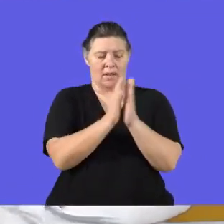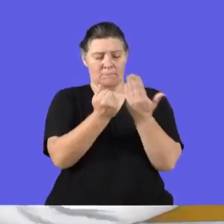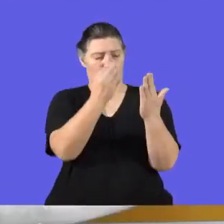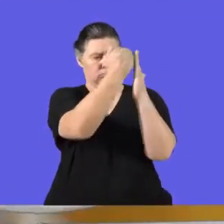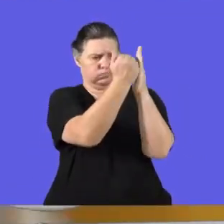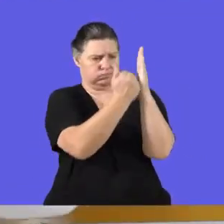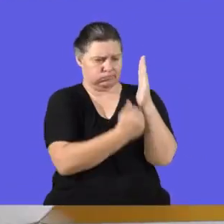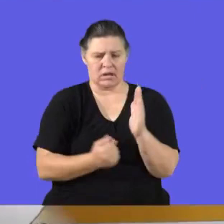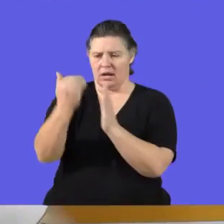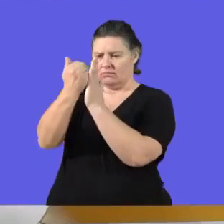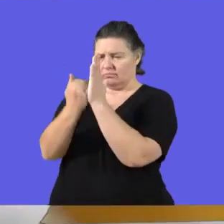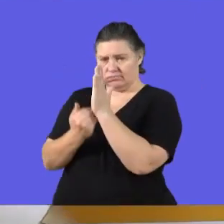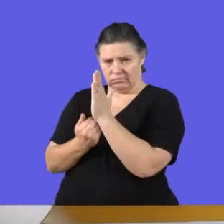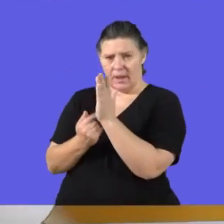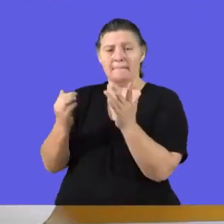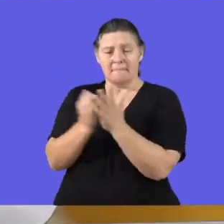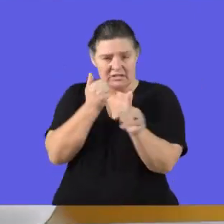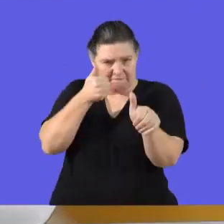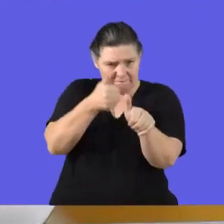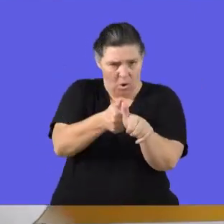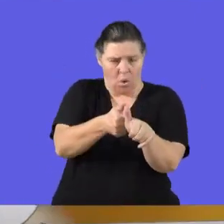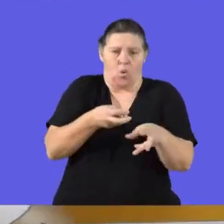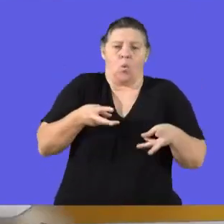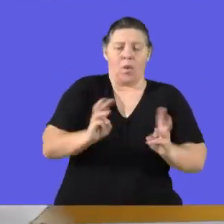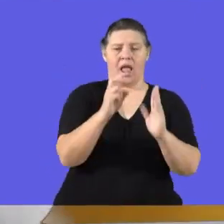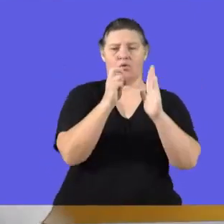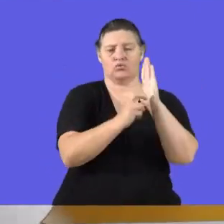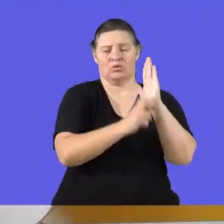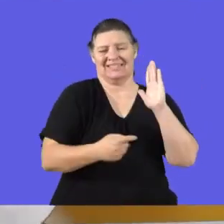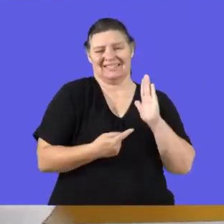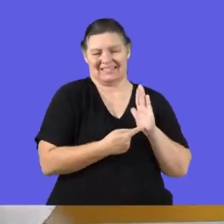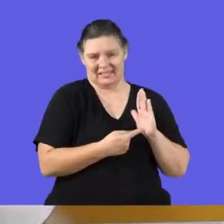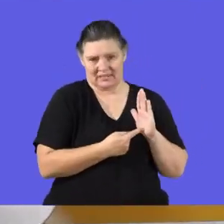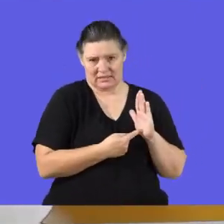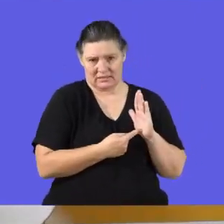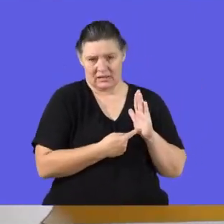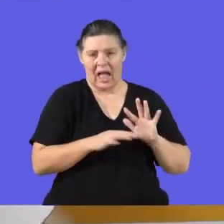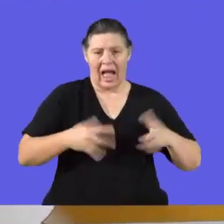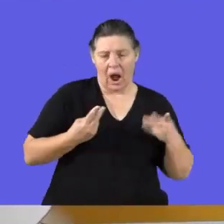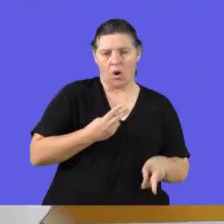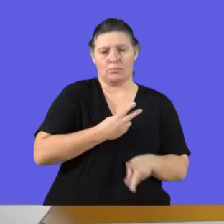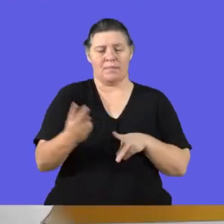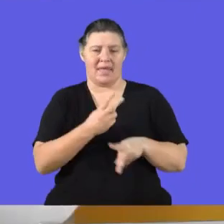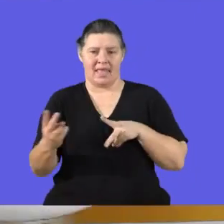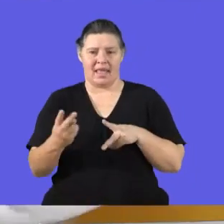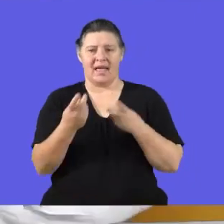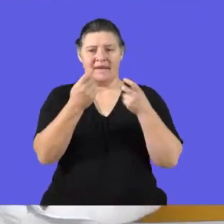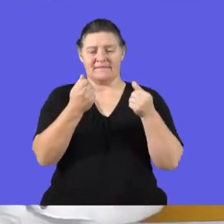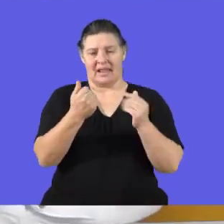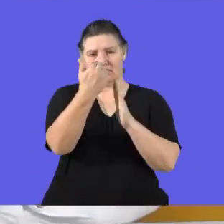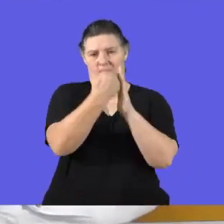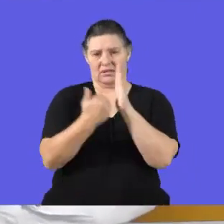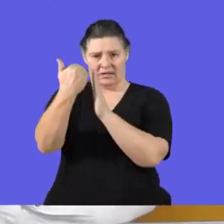statements, there has to be standards and procedures that we use when we are preparing